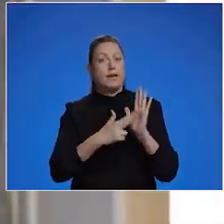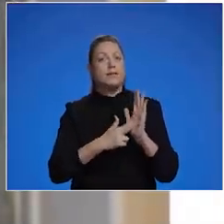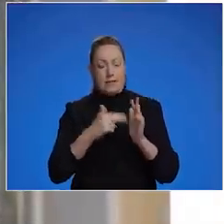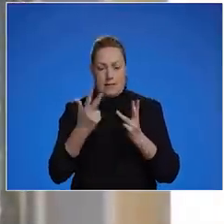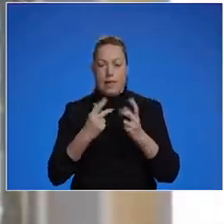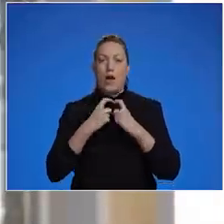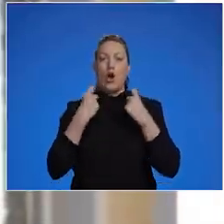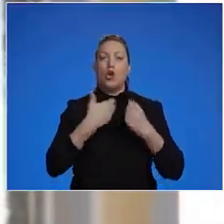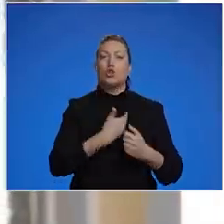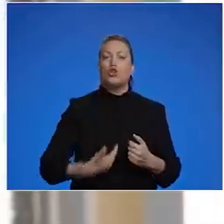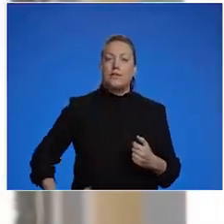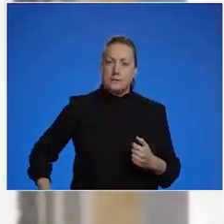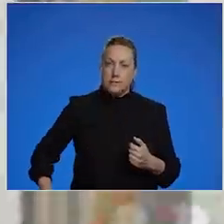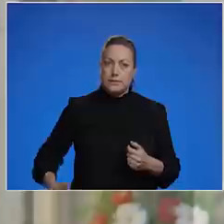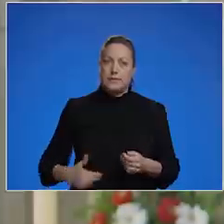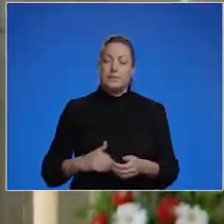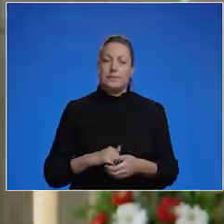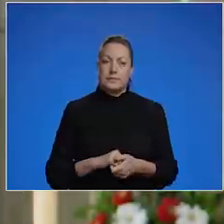Brian, our Bishop, and all the clergy.